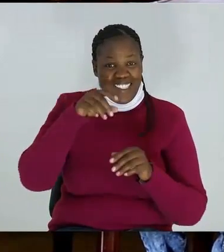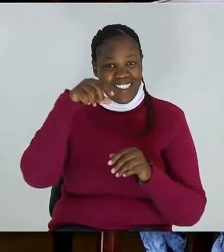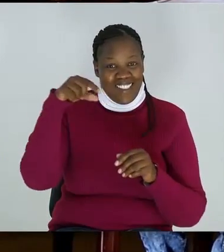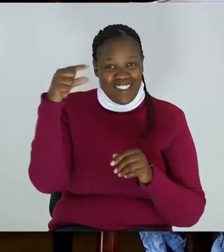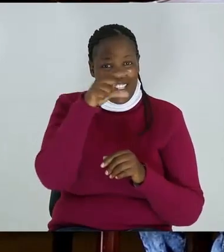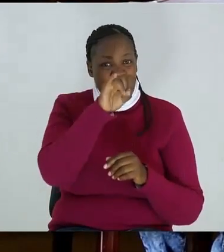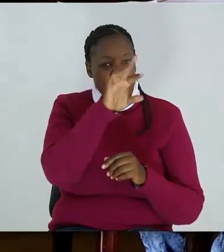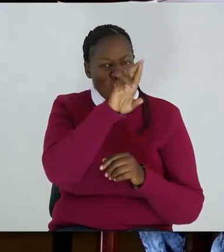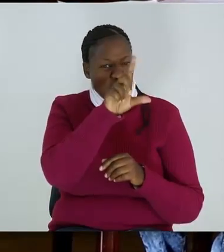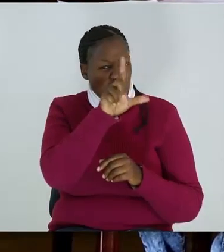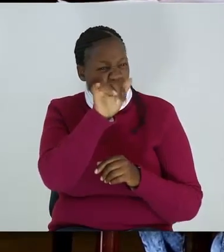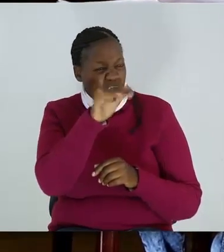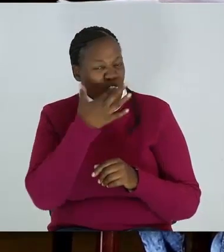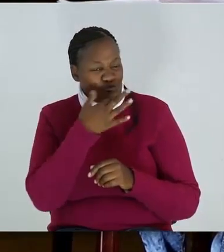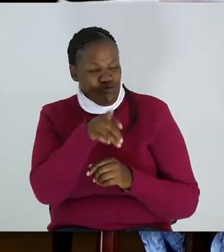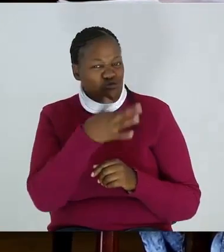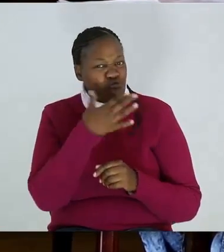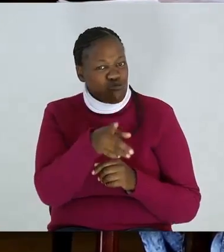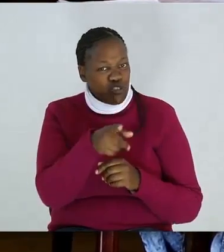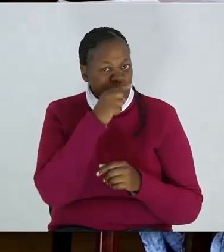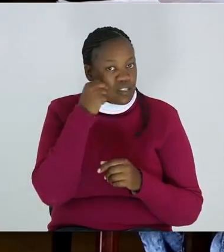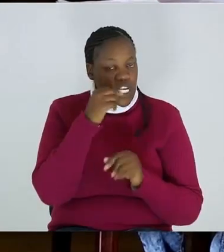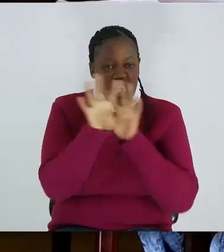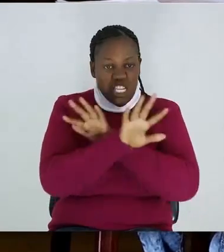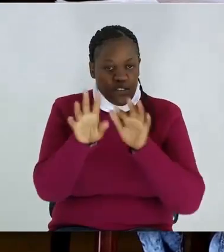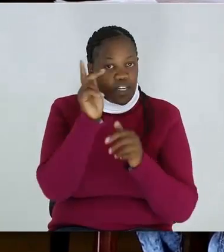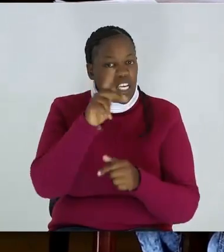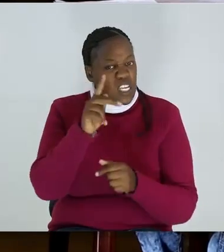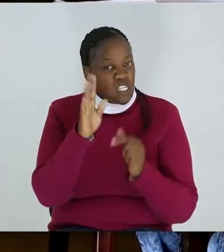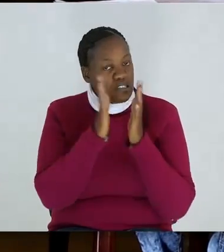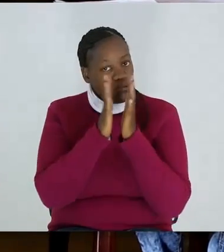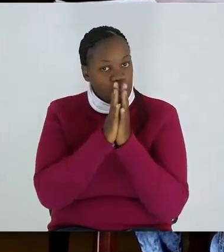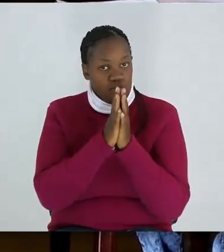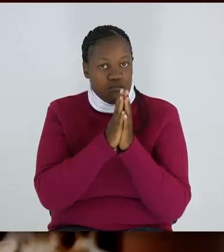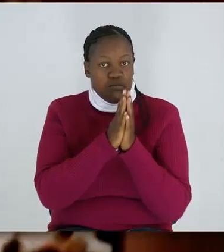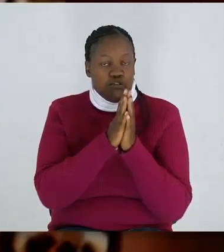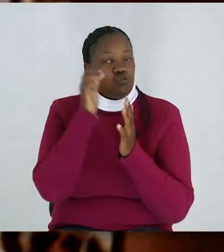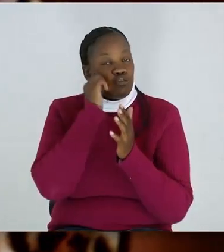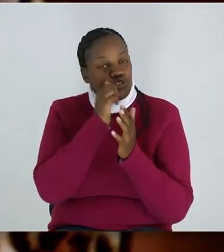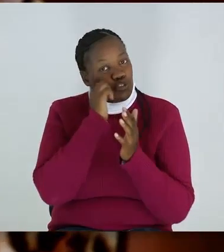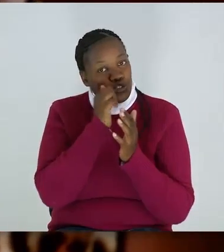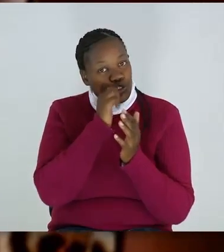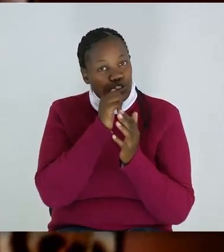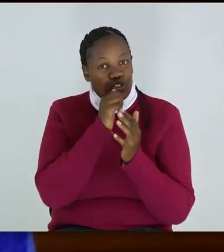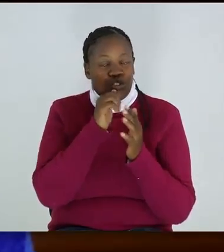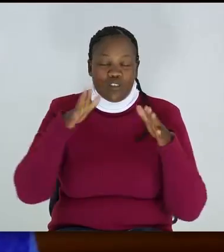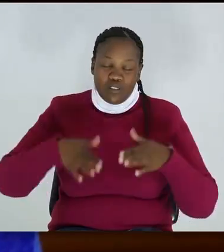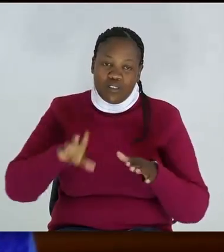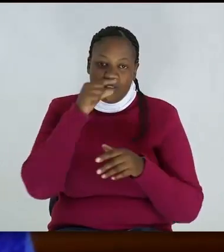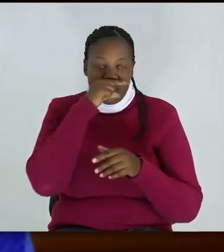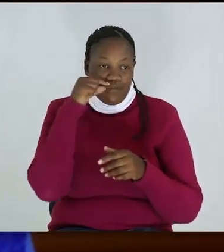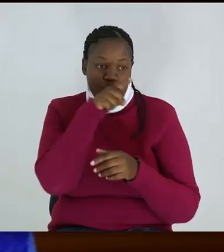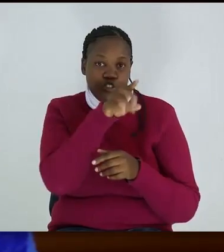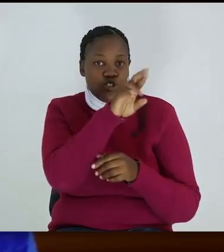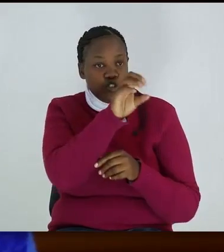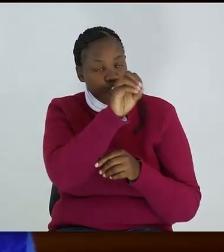But those are all movies, right? Yes, girly. All movies are made. Who are you calling a girly? Don't